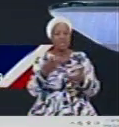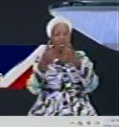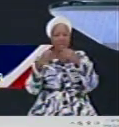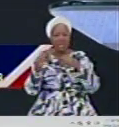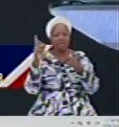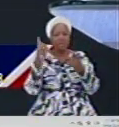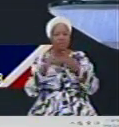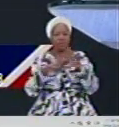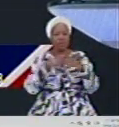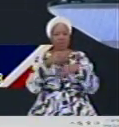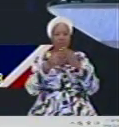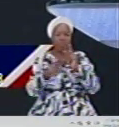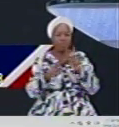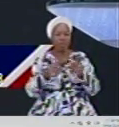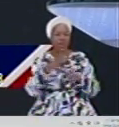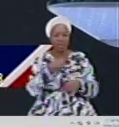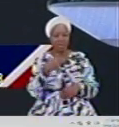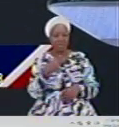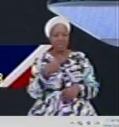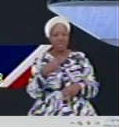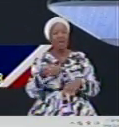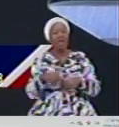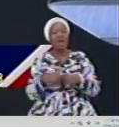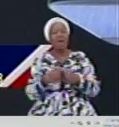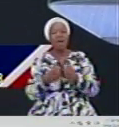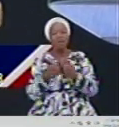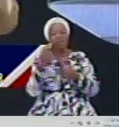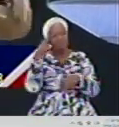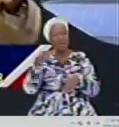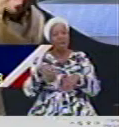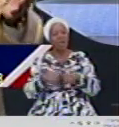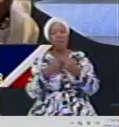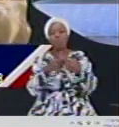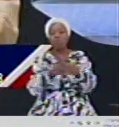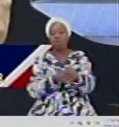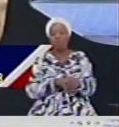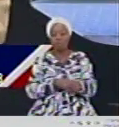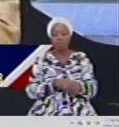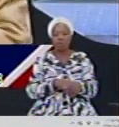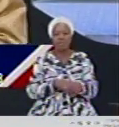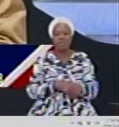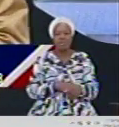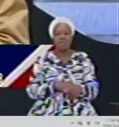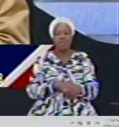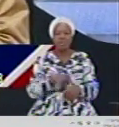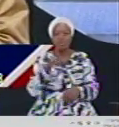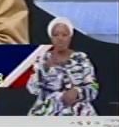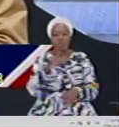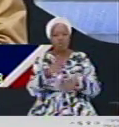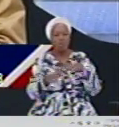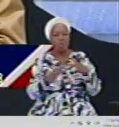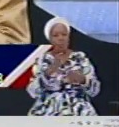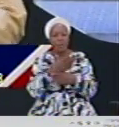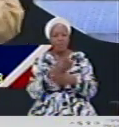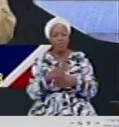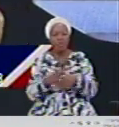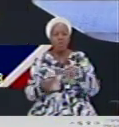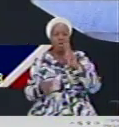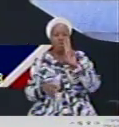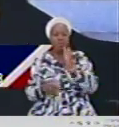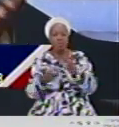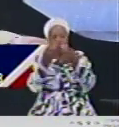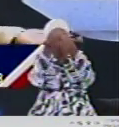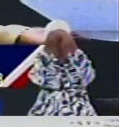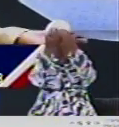the people and said, how long halt ye between two opinions? If